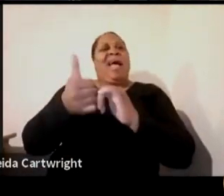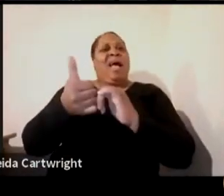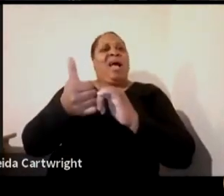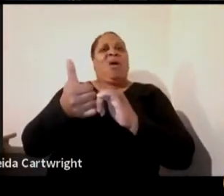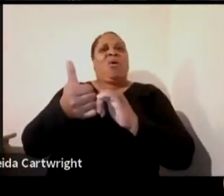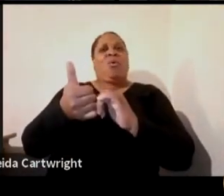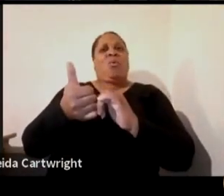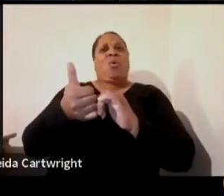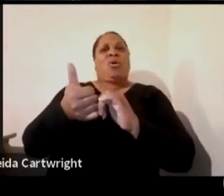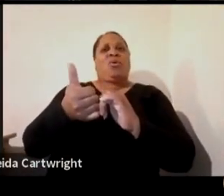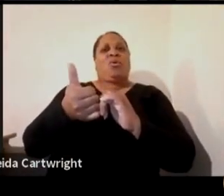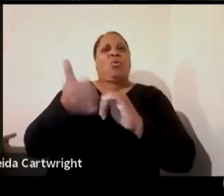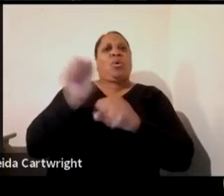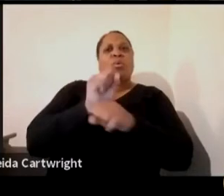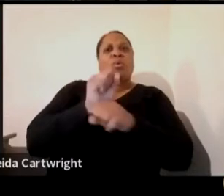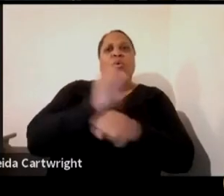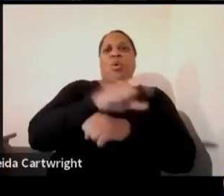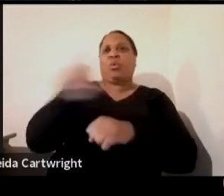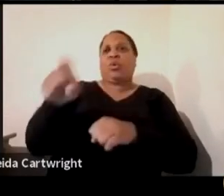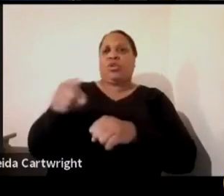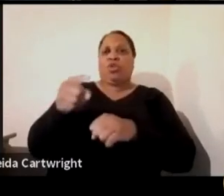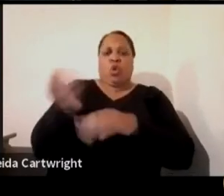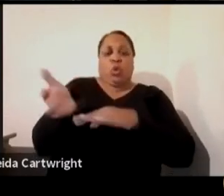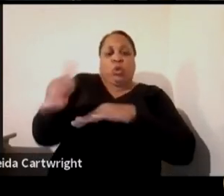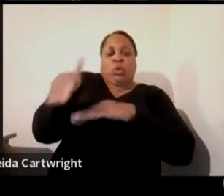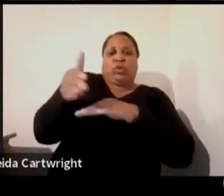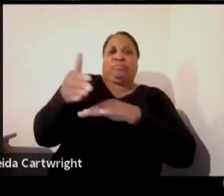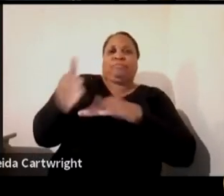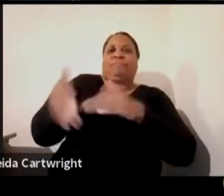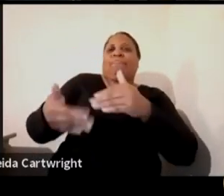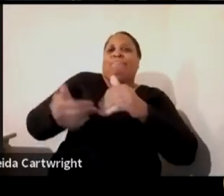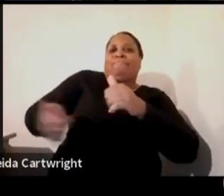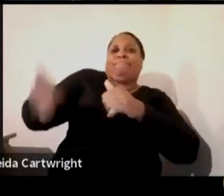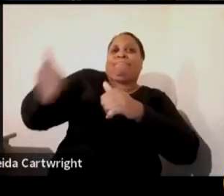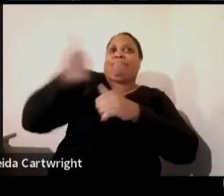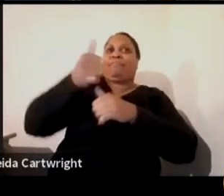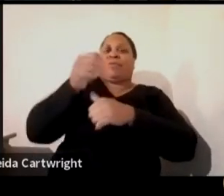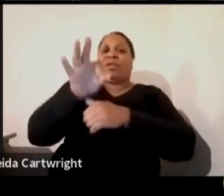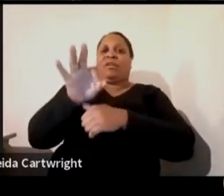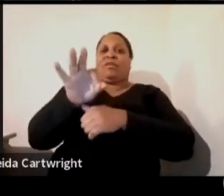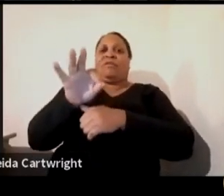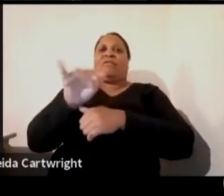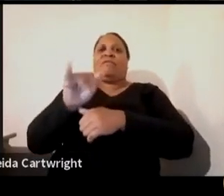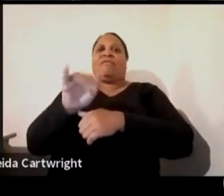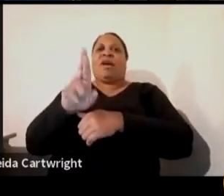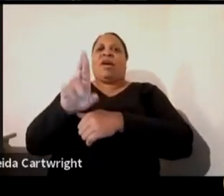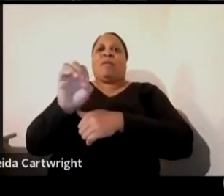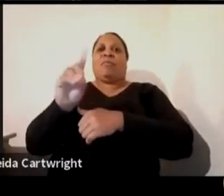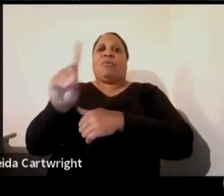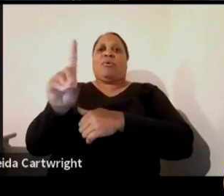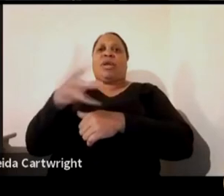an overactive thyroid and Graves' autoimmune disease?